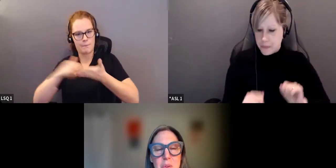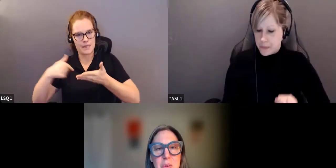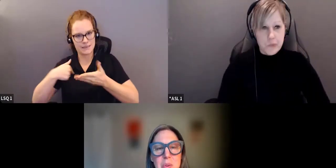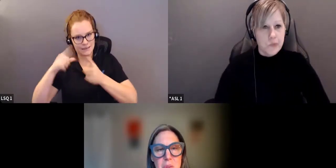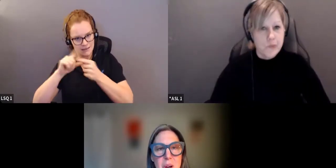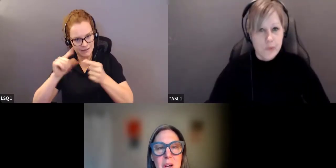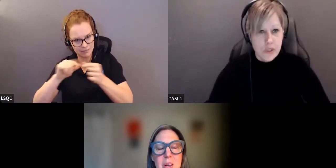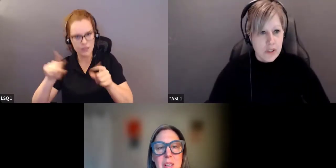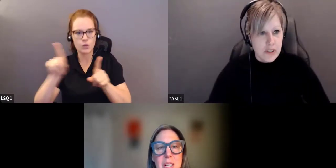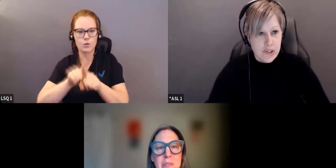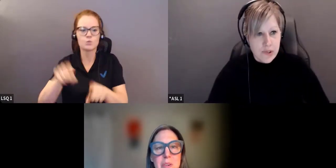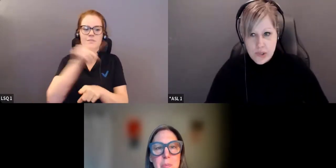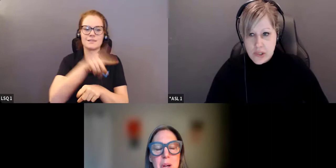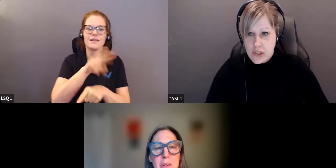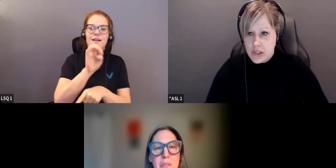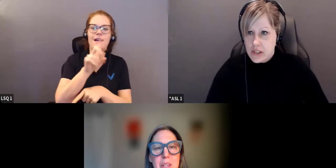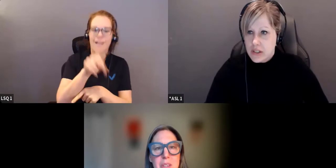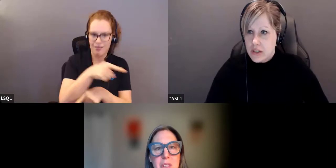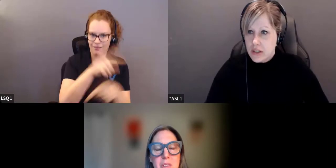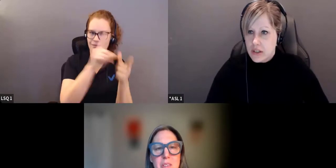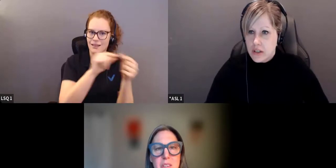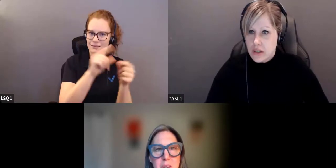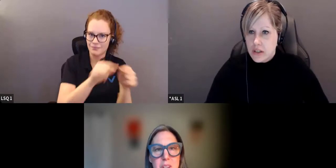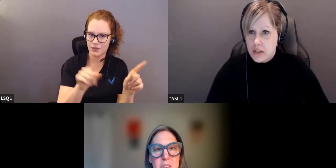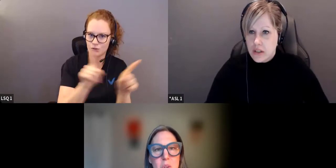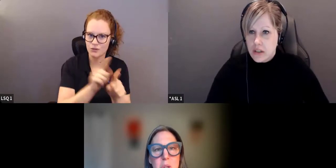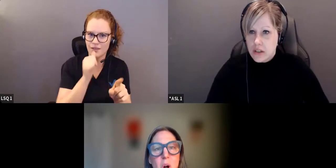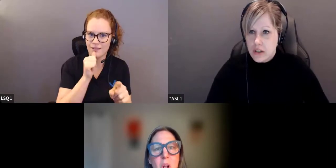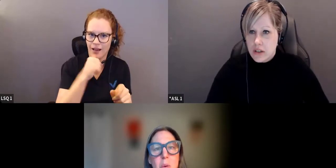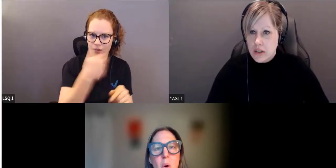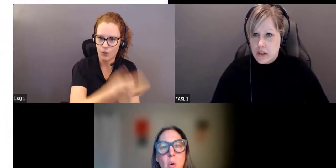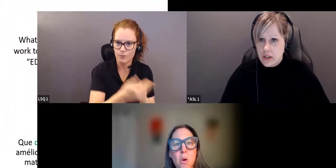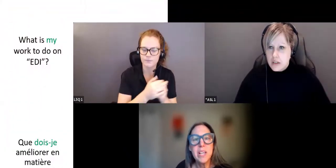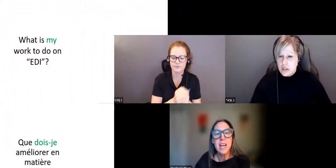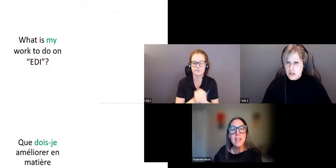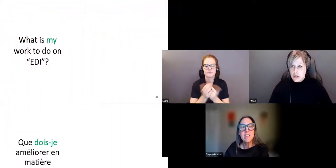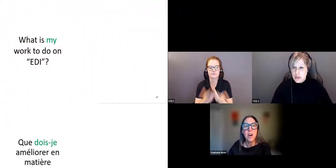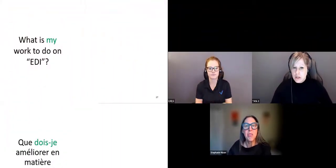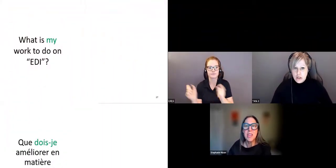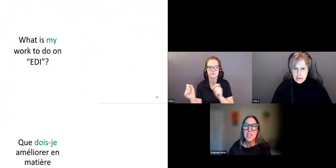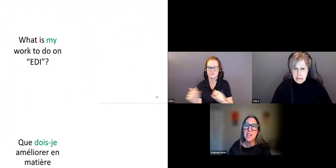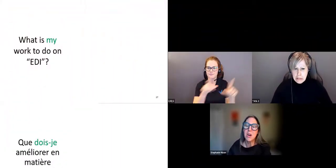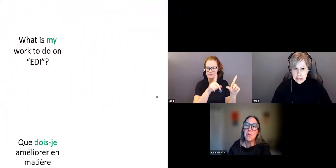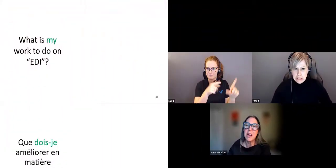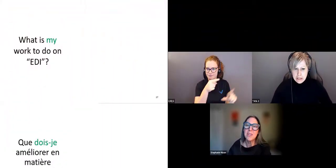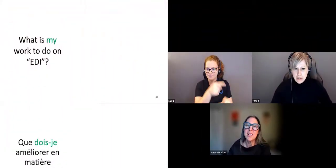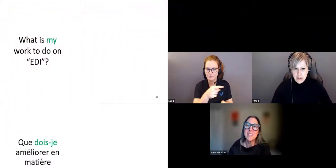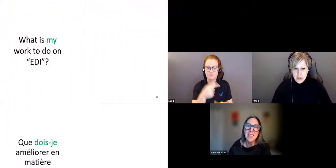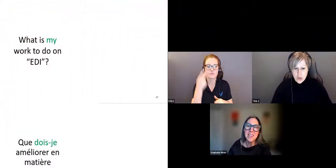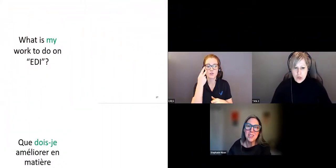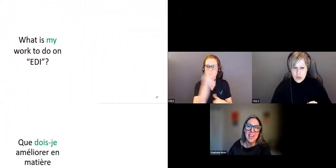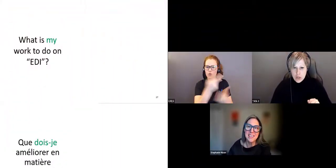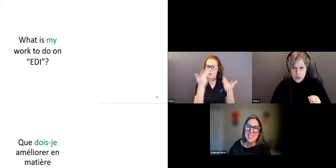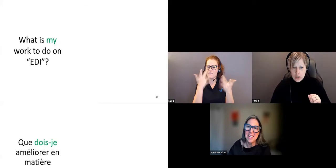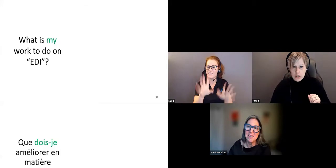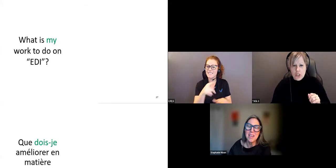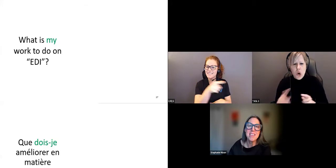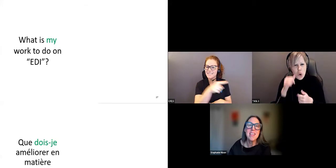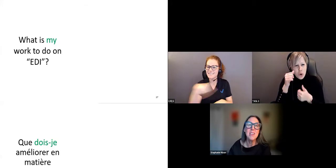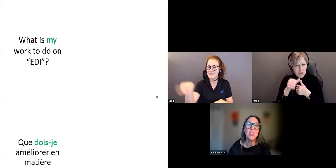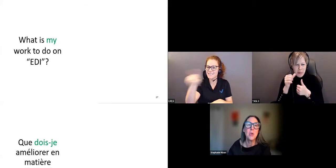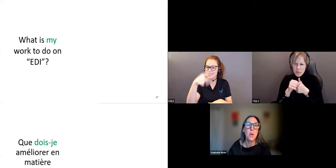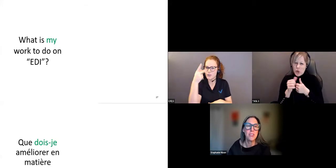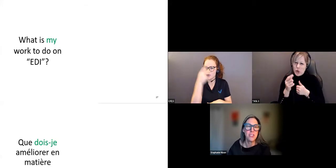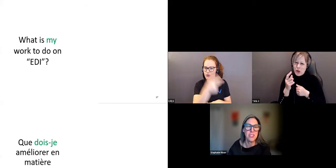For those who saw the first part of this series, you'll recall that we organized our thinking around a single idea,